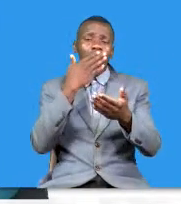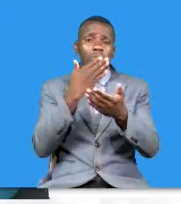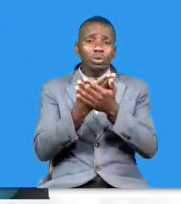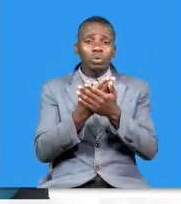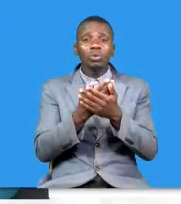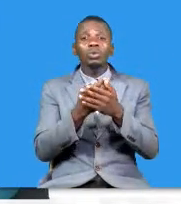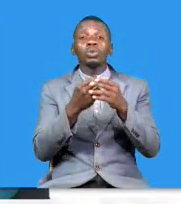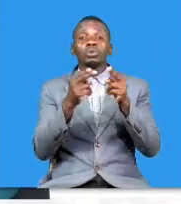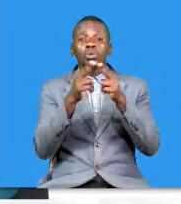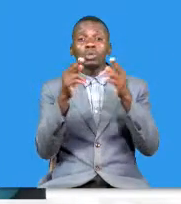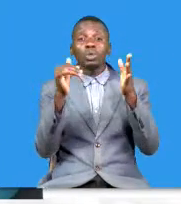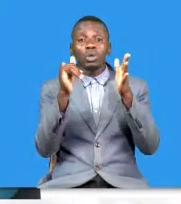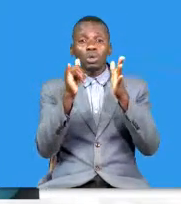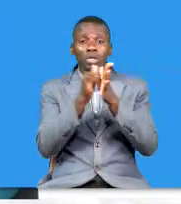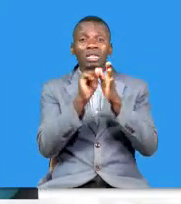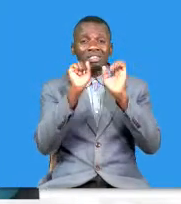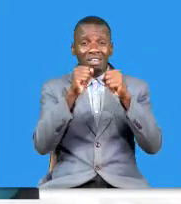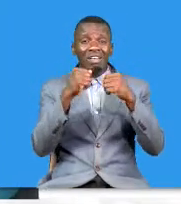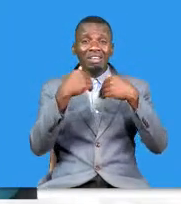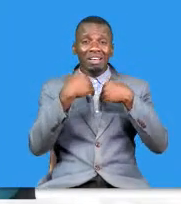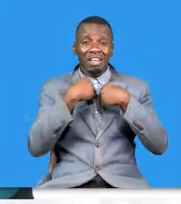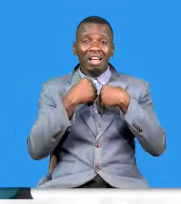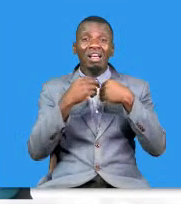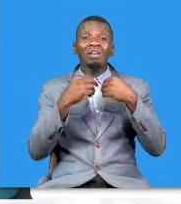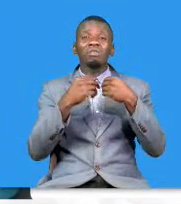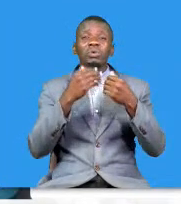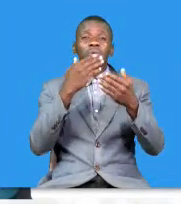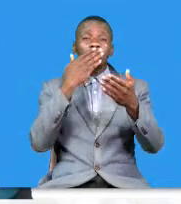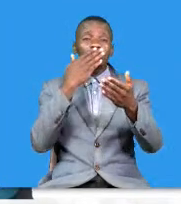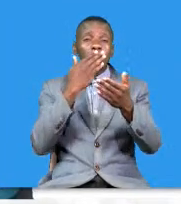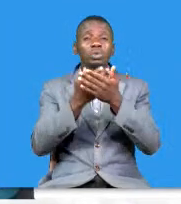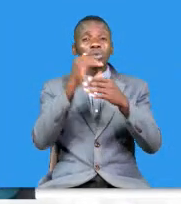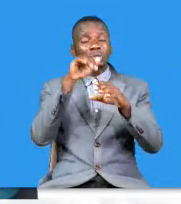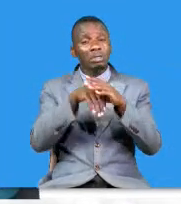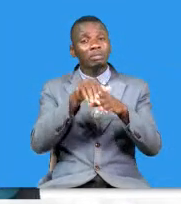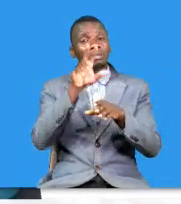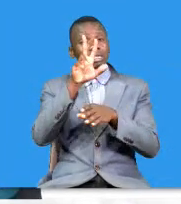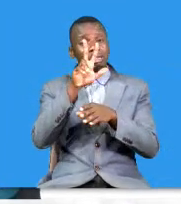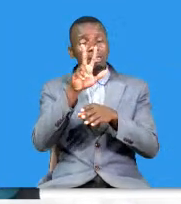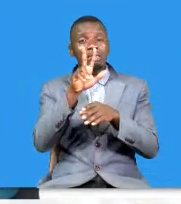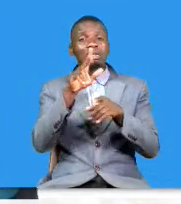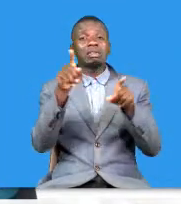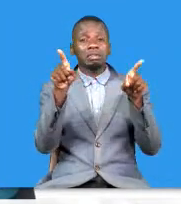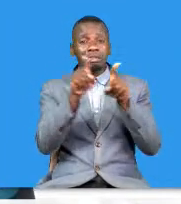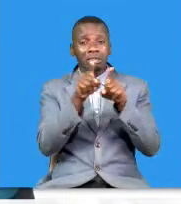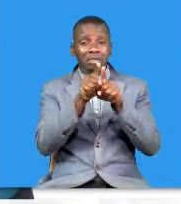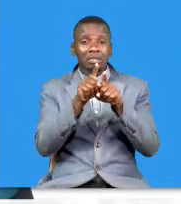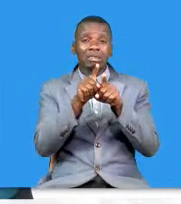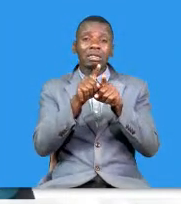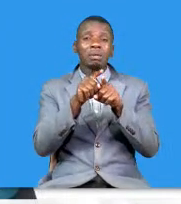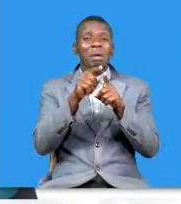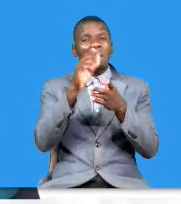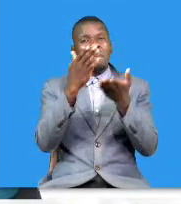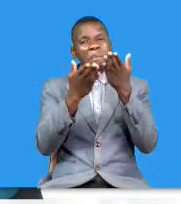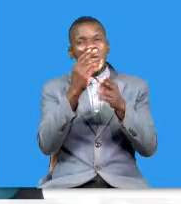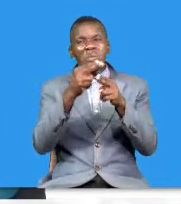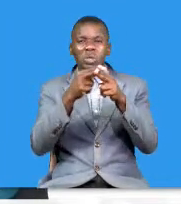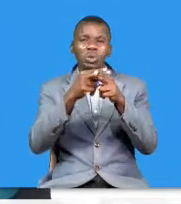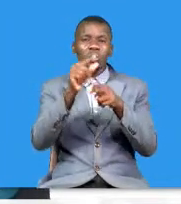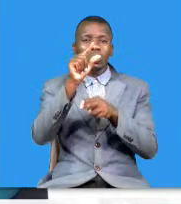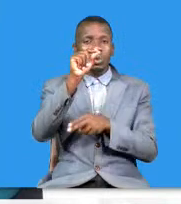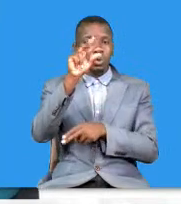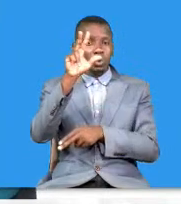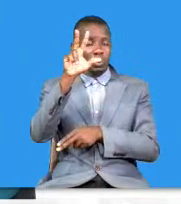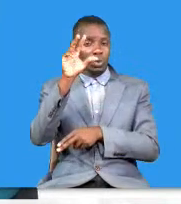attainment of universal access to clean and modern energy service by 2030. The